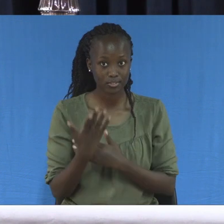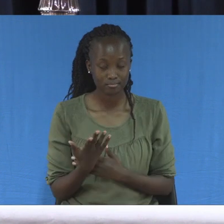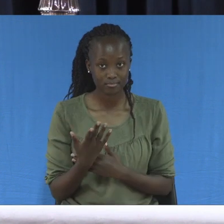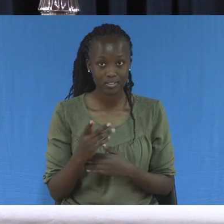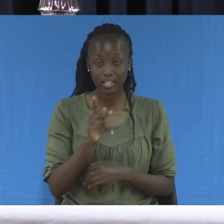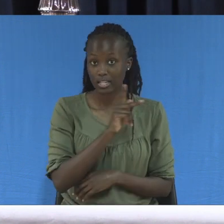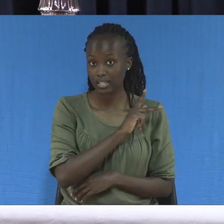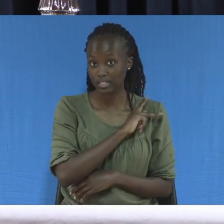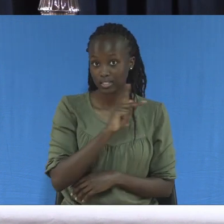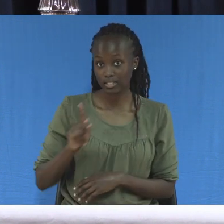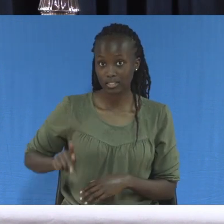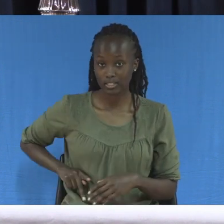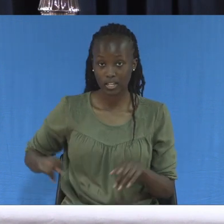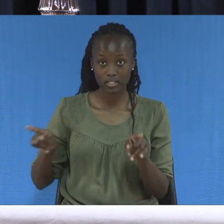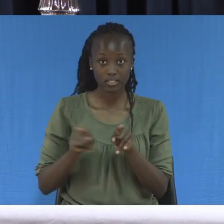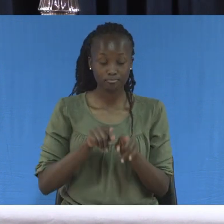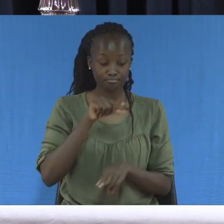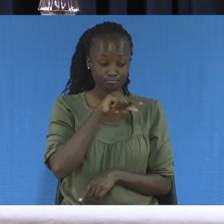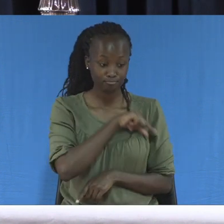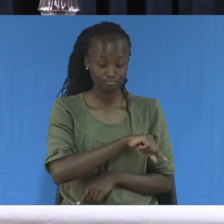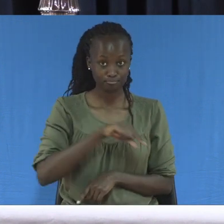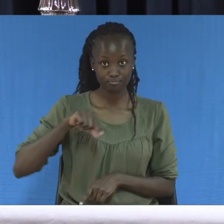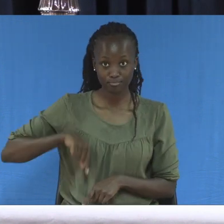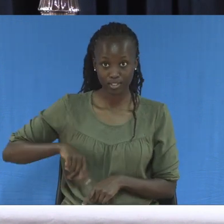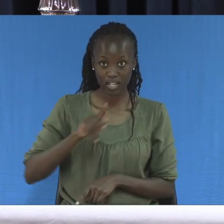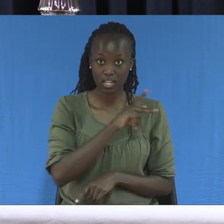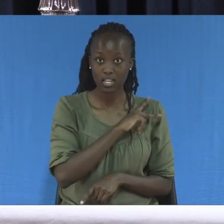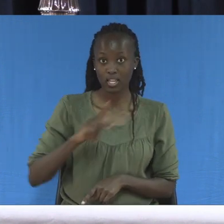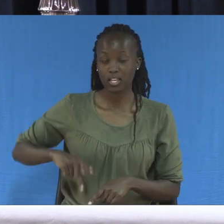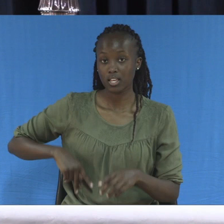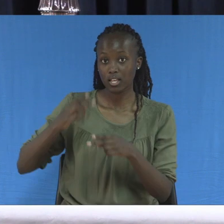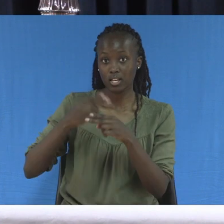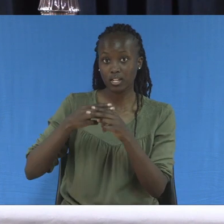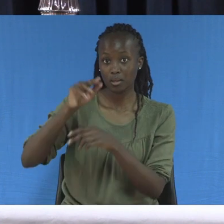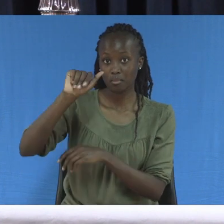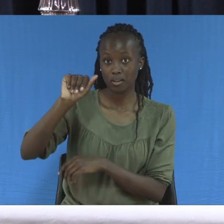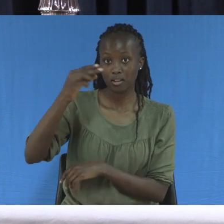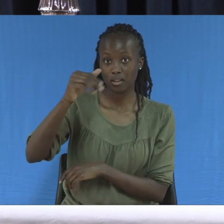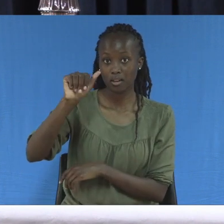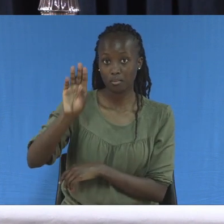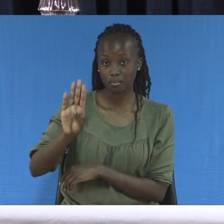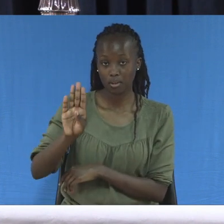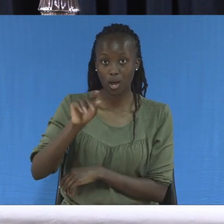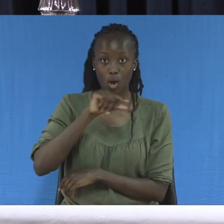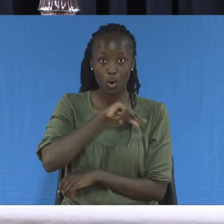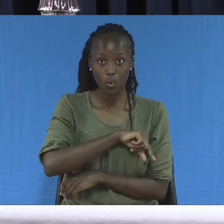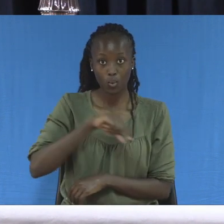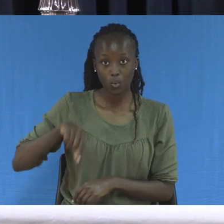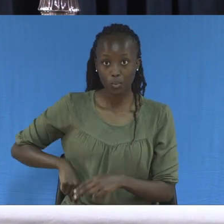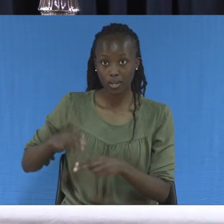king and the queen, King Ahab and Queen Jezebel,